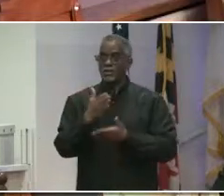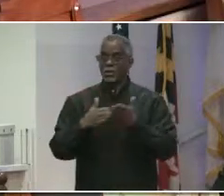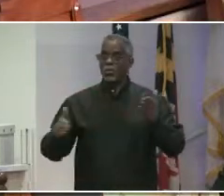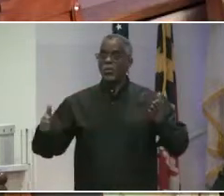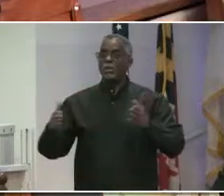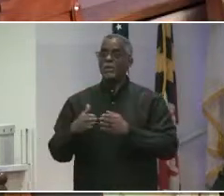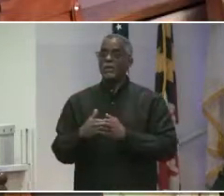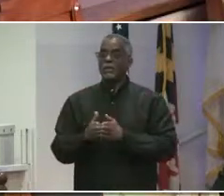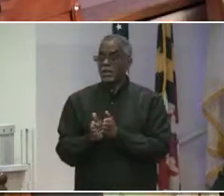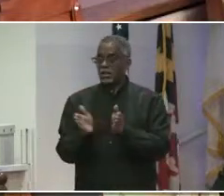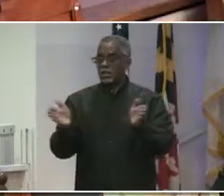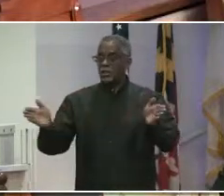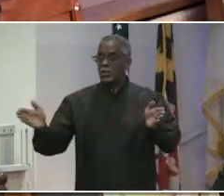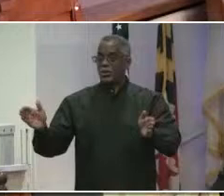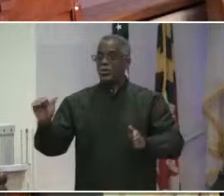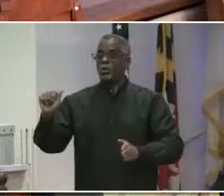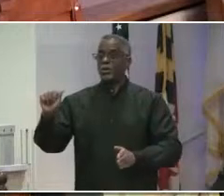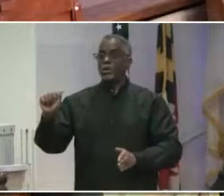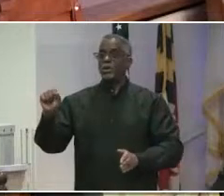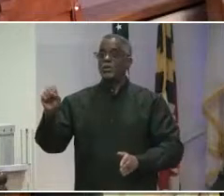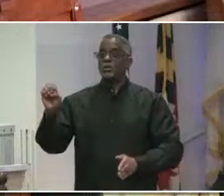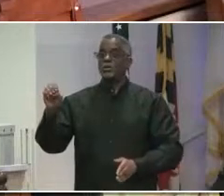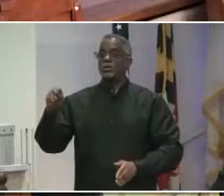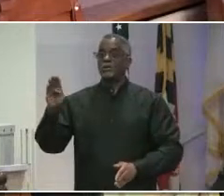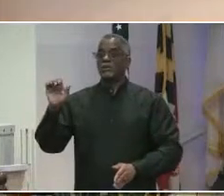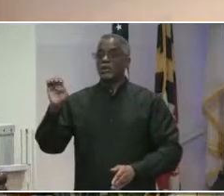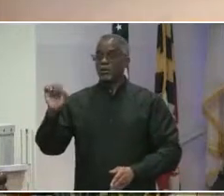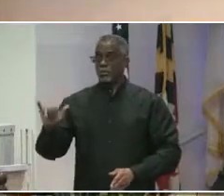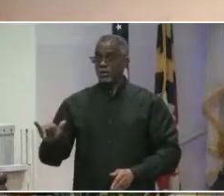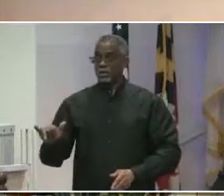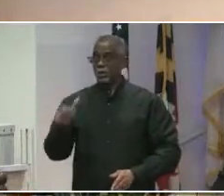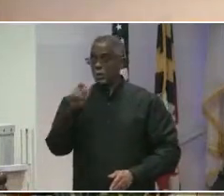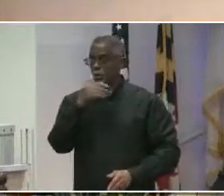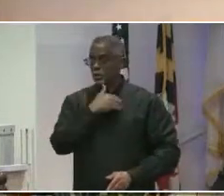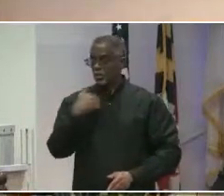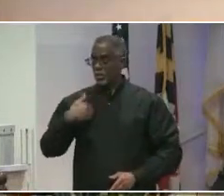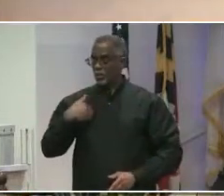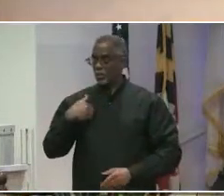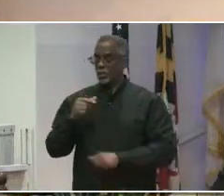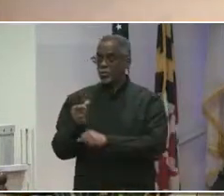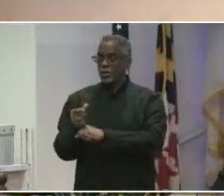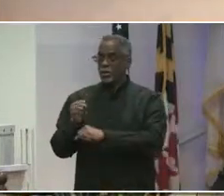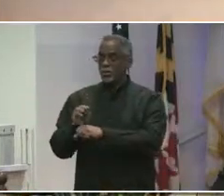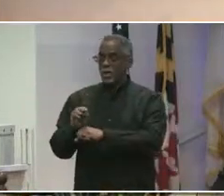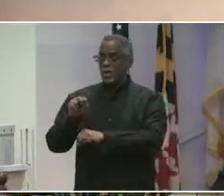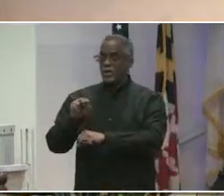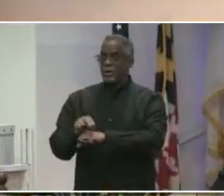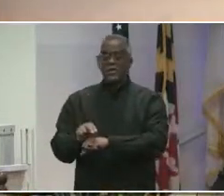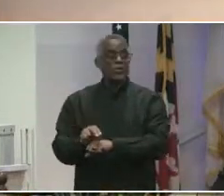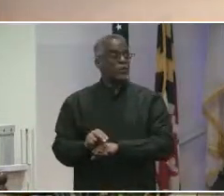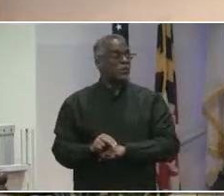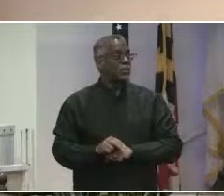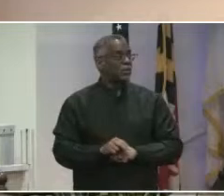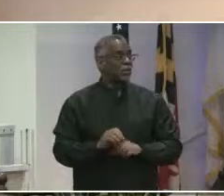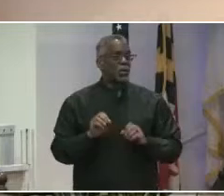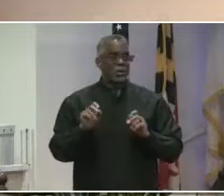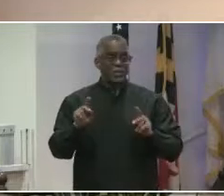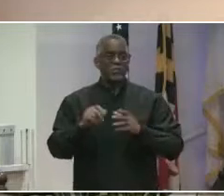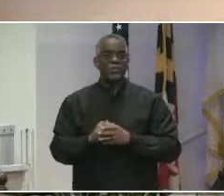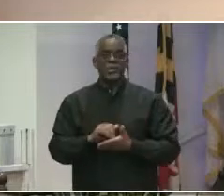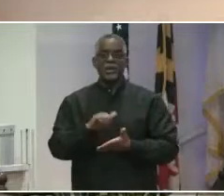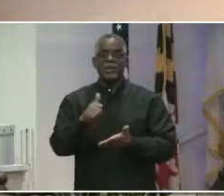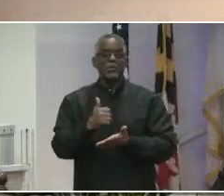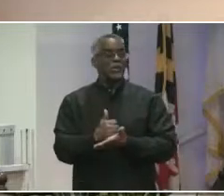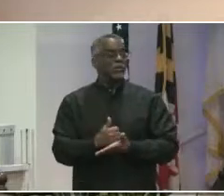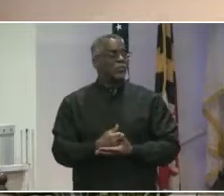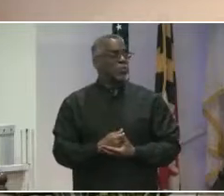as member of Greater Mount Nebo. Thank you, sir. Thank you. We got to talk after service.